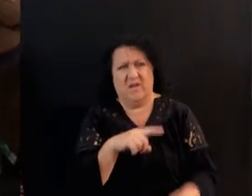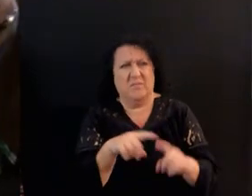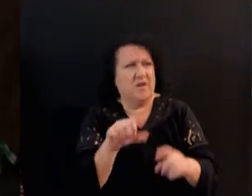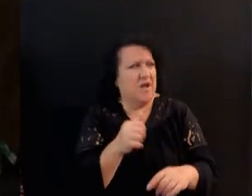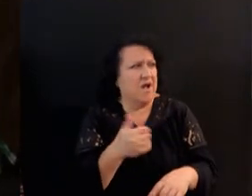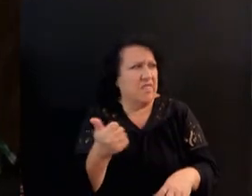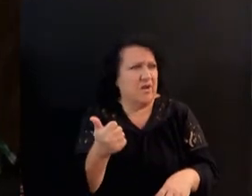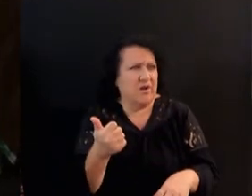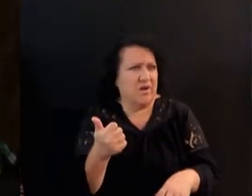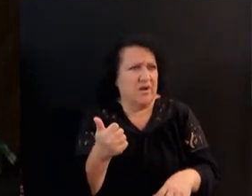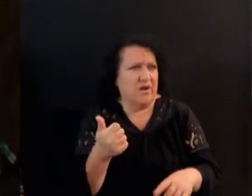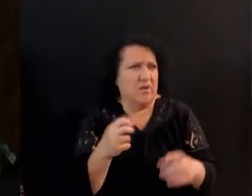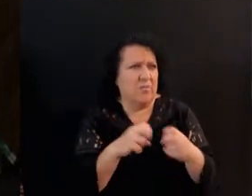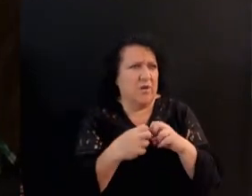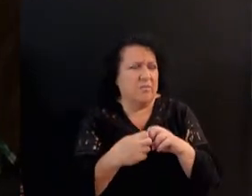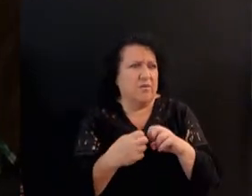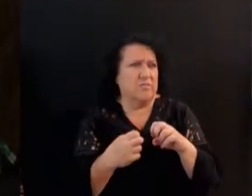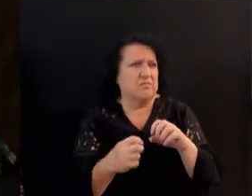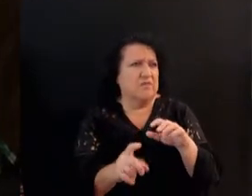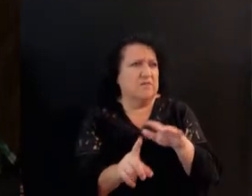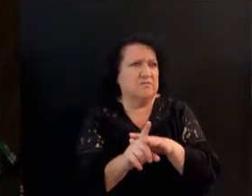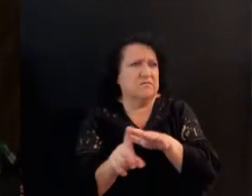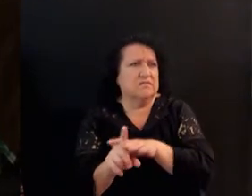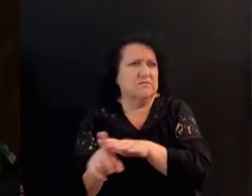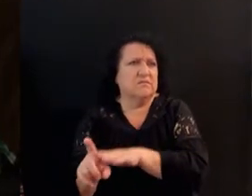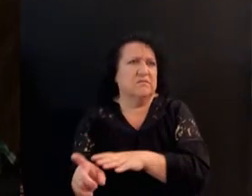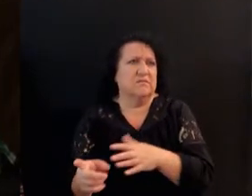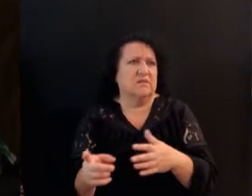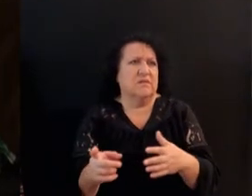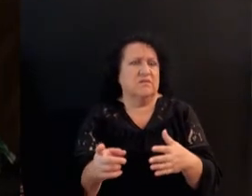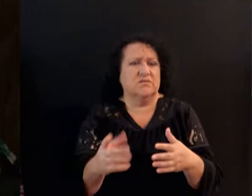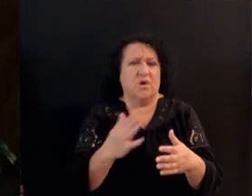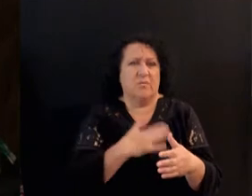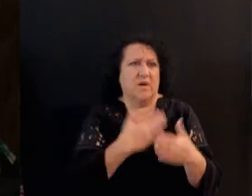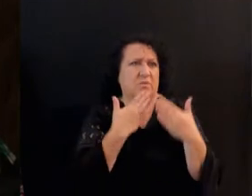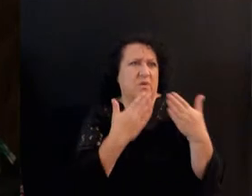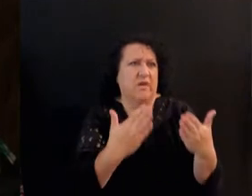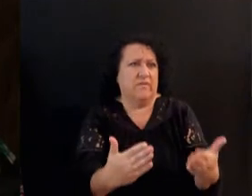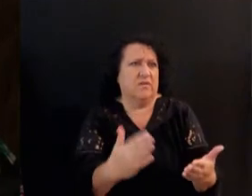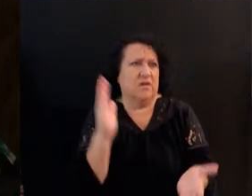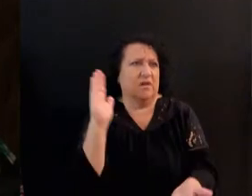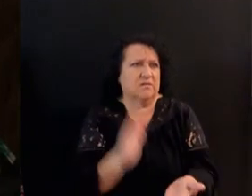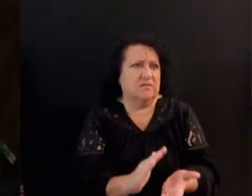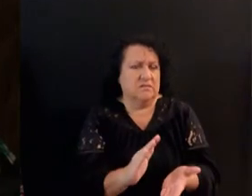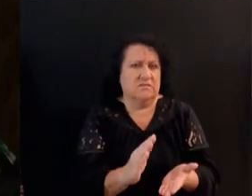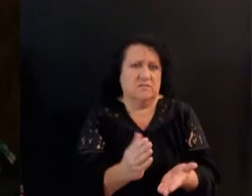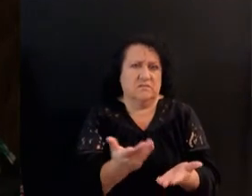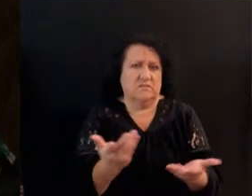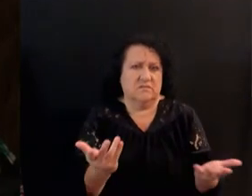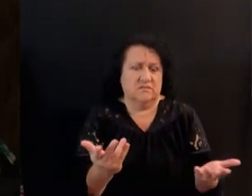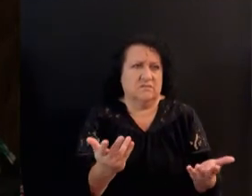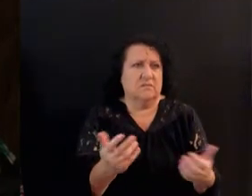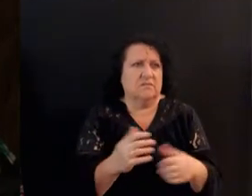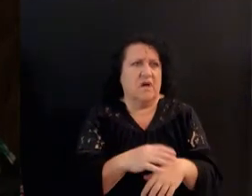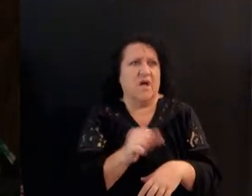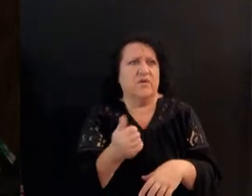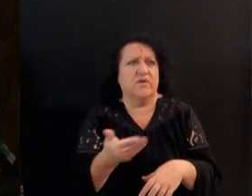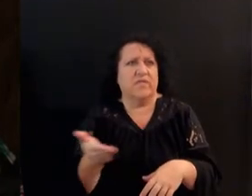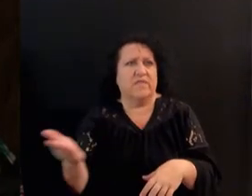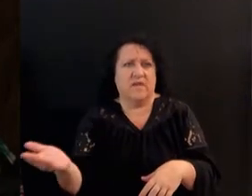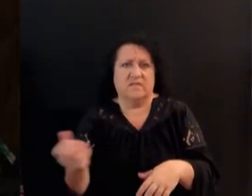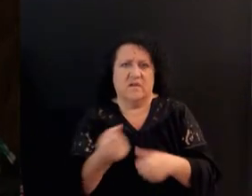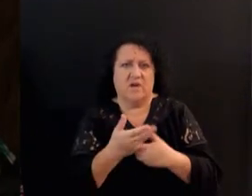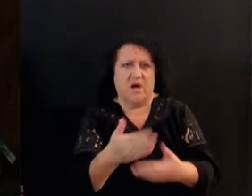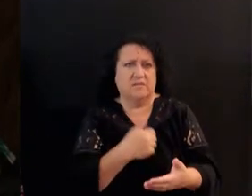in the way of being grateful, other things that get in the way of being thankful? And we need to talk some more about that, and we will here